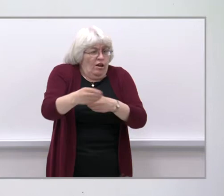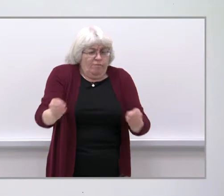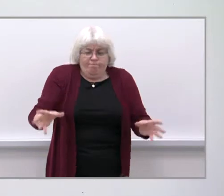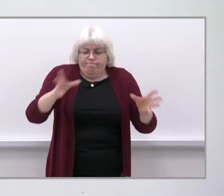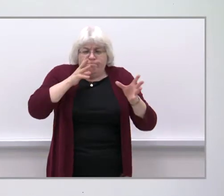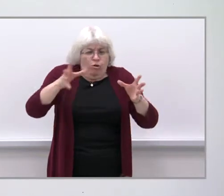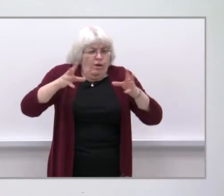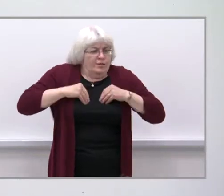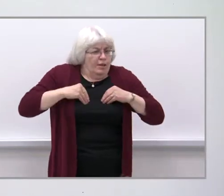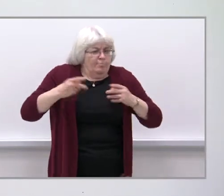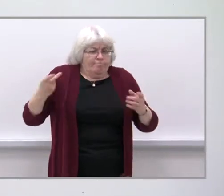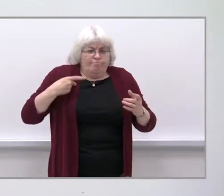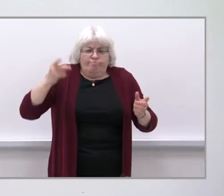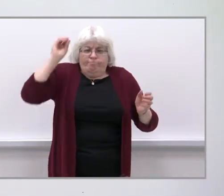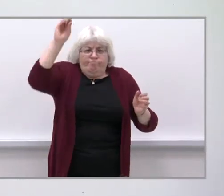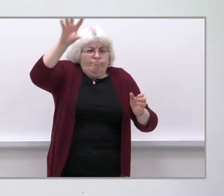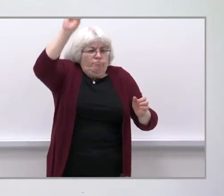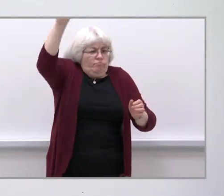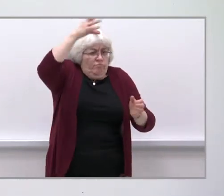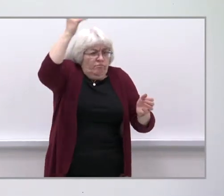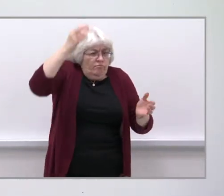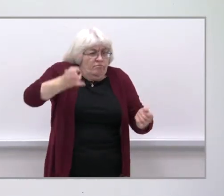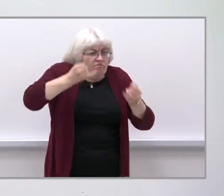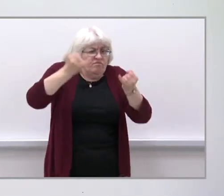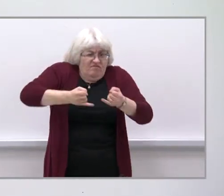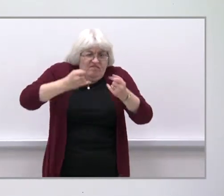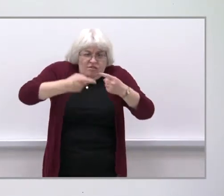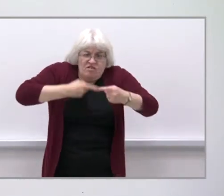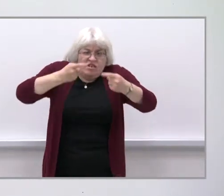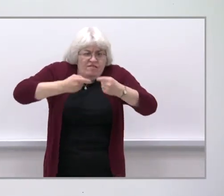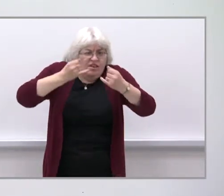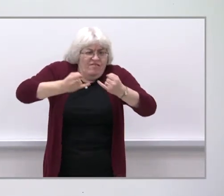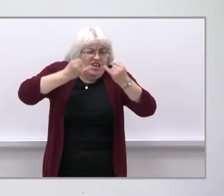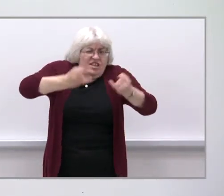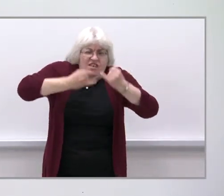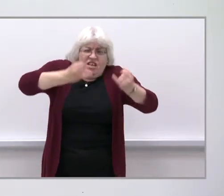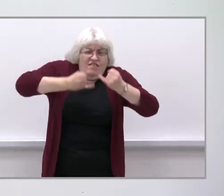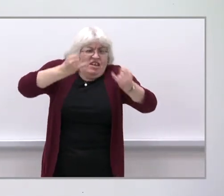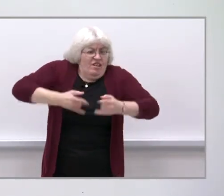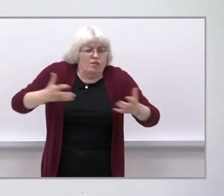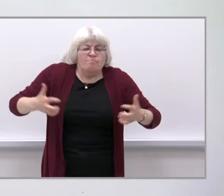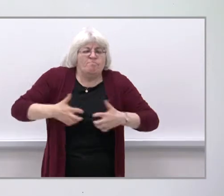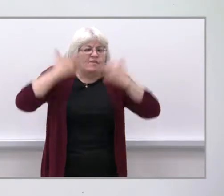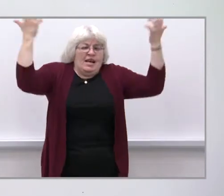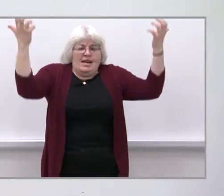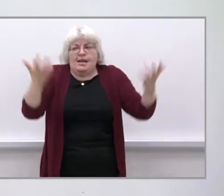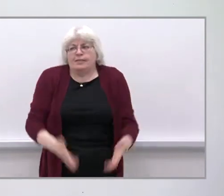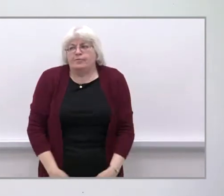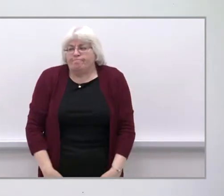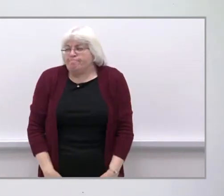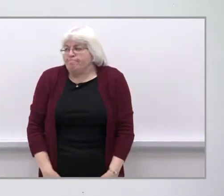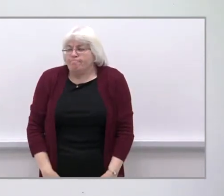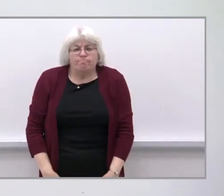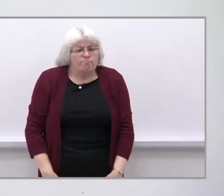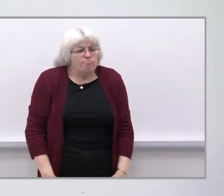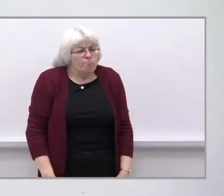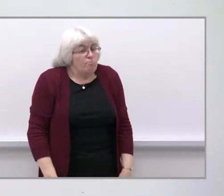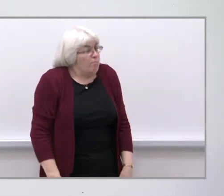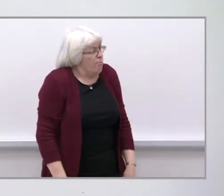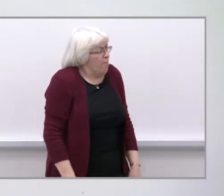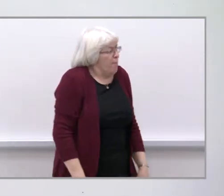Oxford office would not allow us to have one in place, and we've been fighting with them for a long time, and it's making me